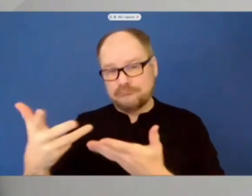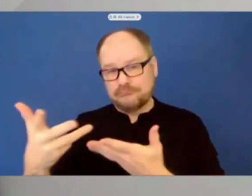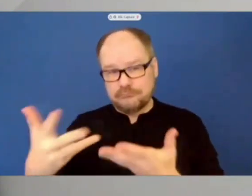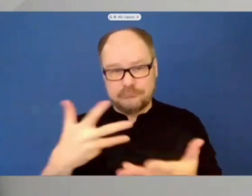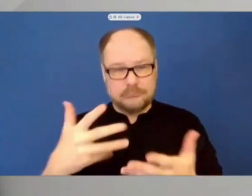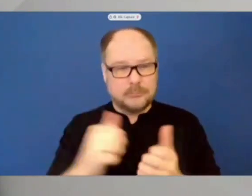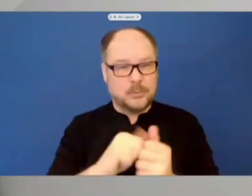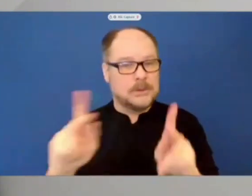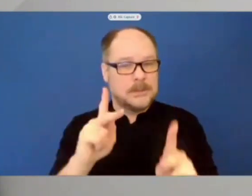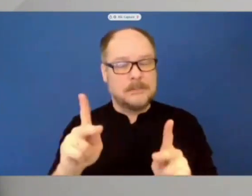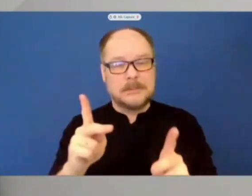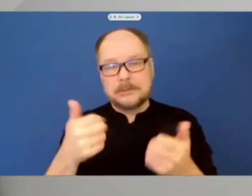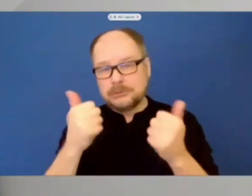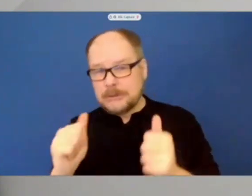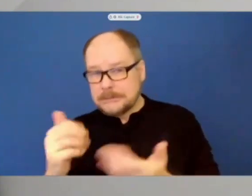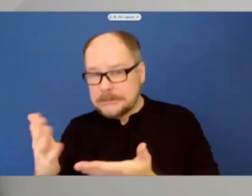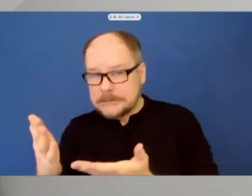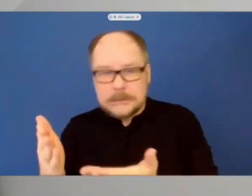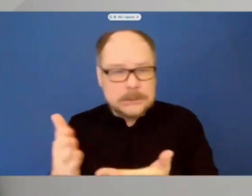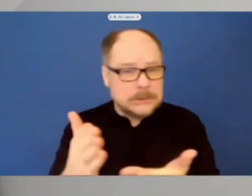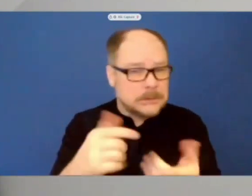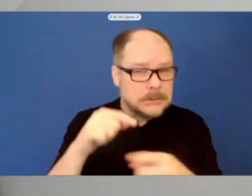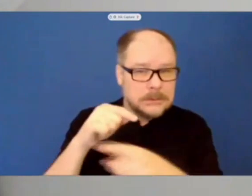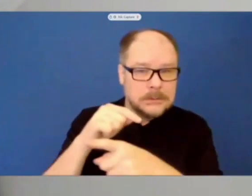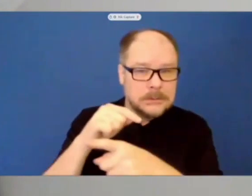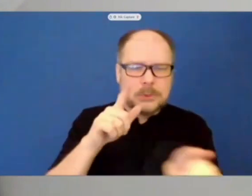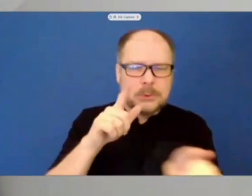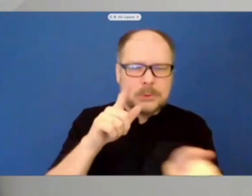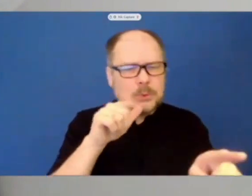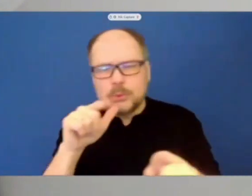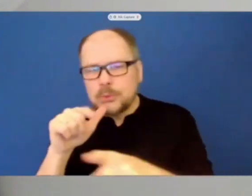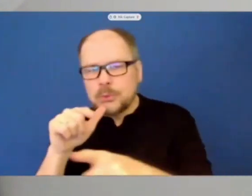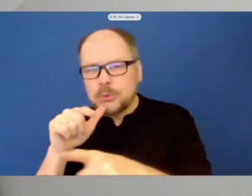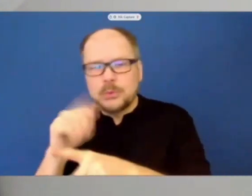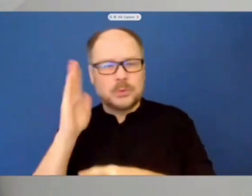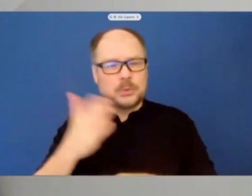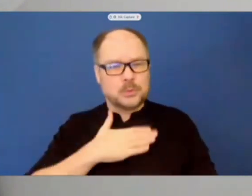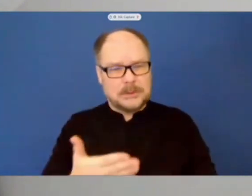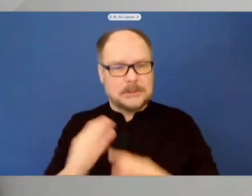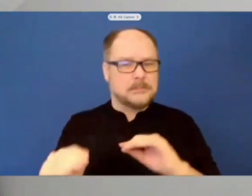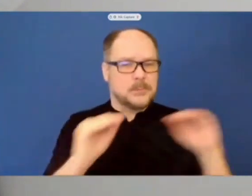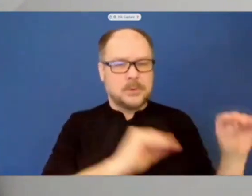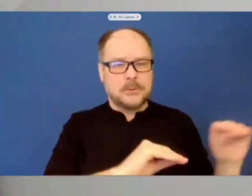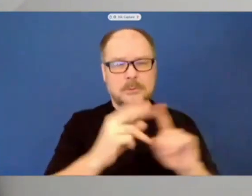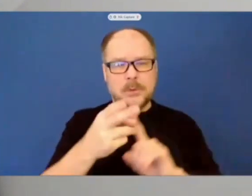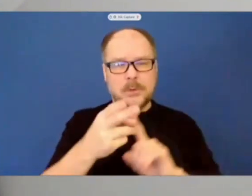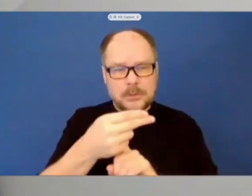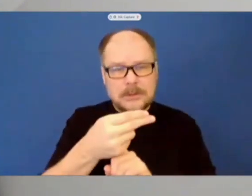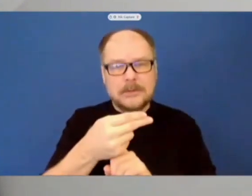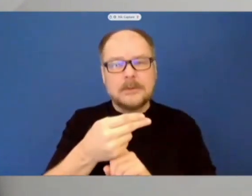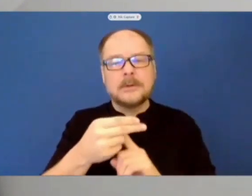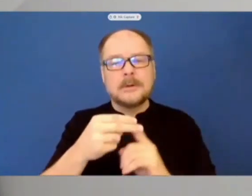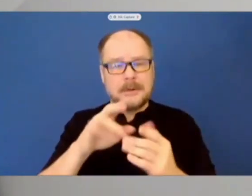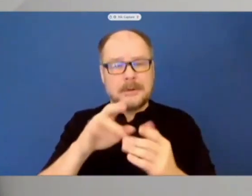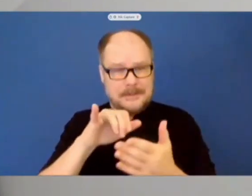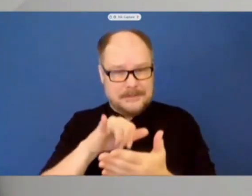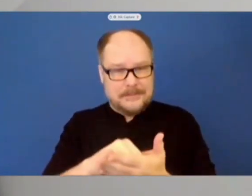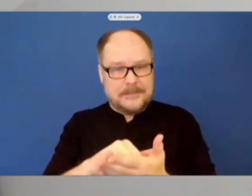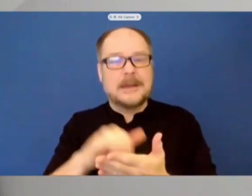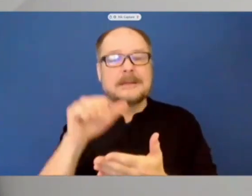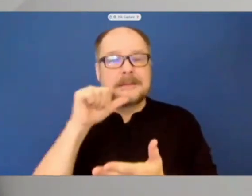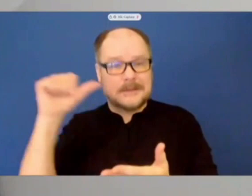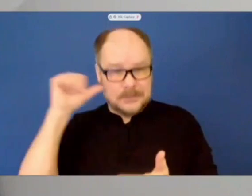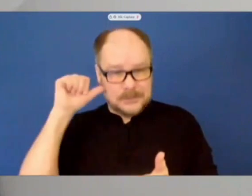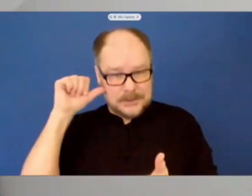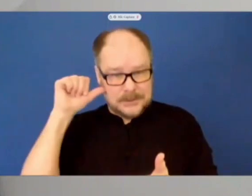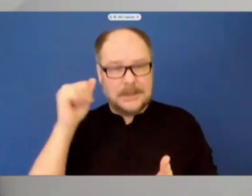determine who was actually going to kind of take us up on this offer. So that's where we were really in that planning phase yesterday and